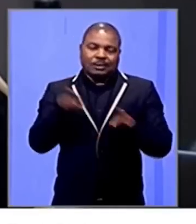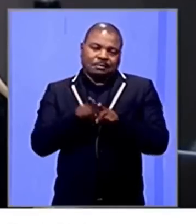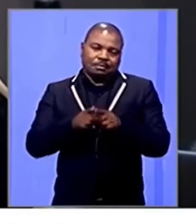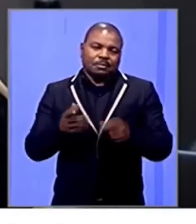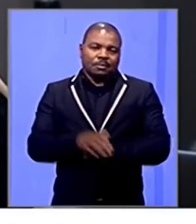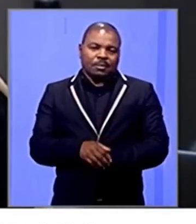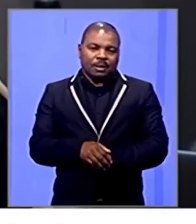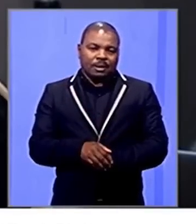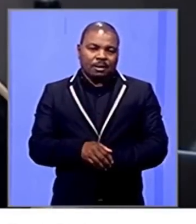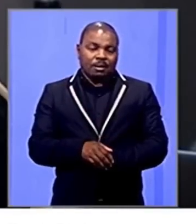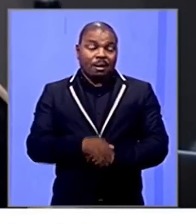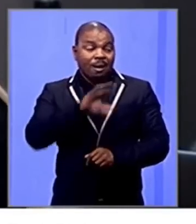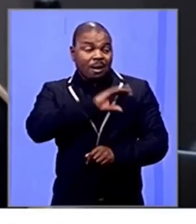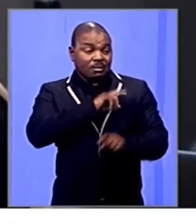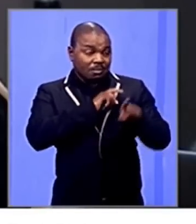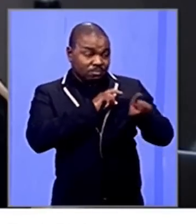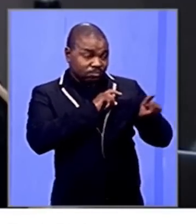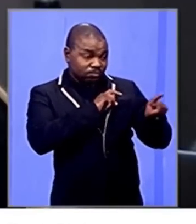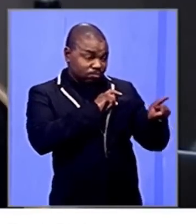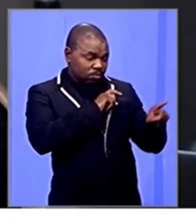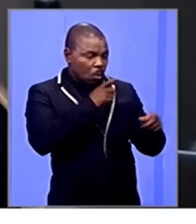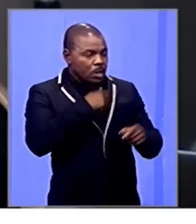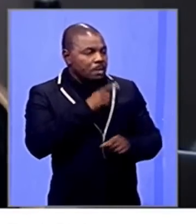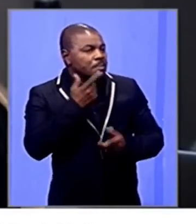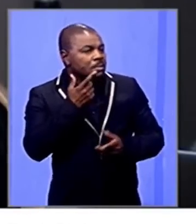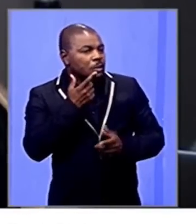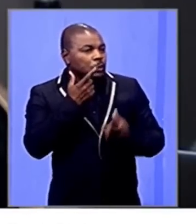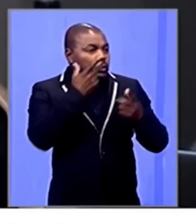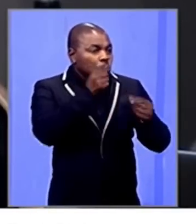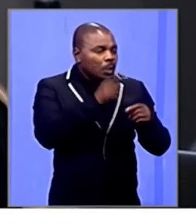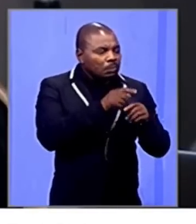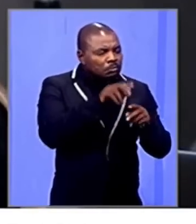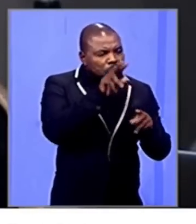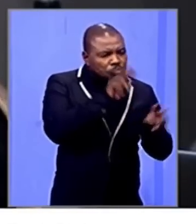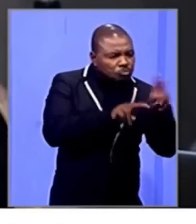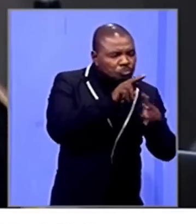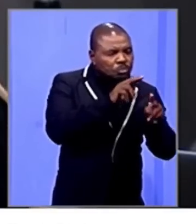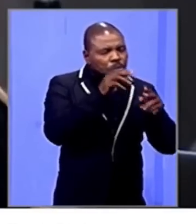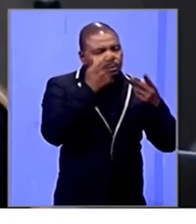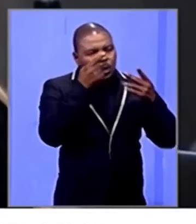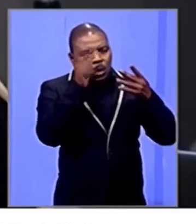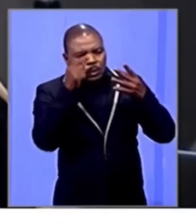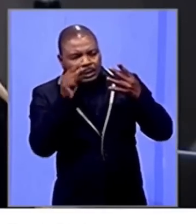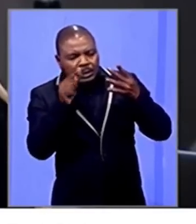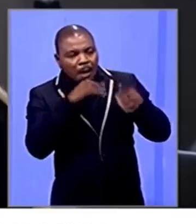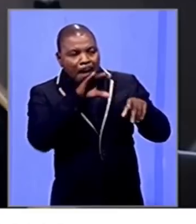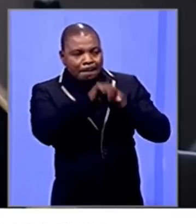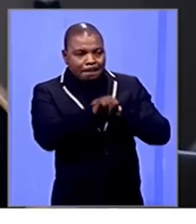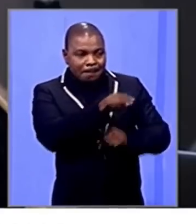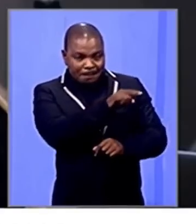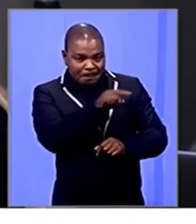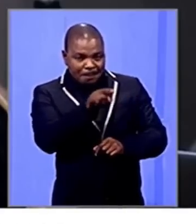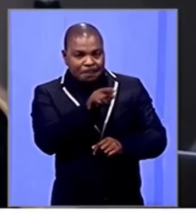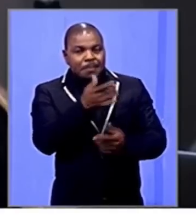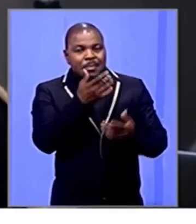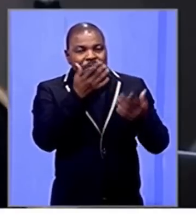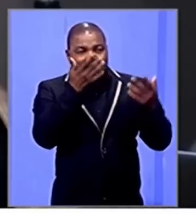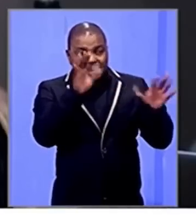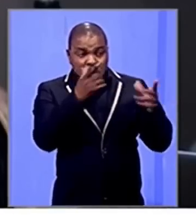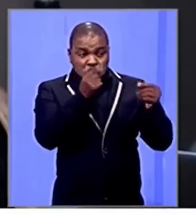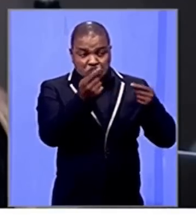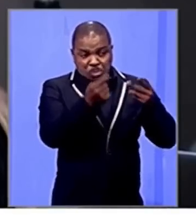those particular customers that when we conduct our inspections and audits, we find that they have conducted those acts.